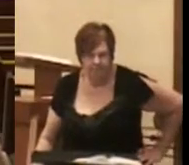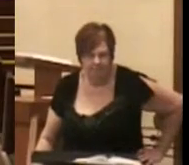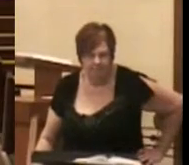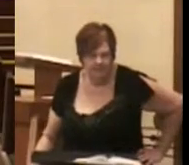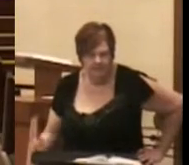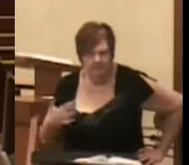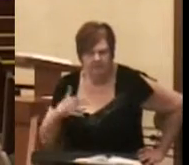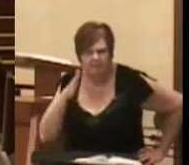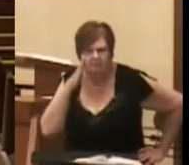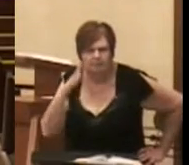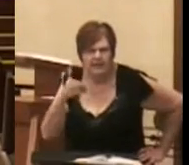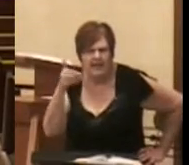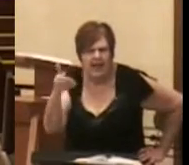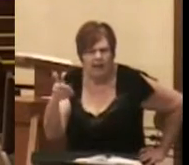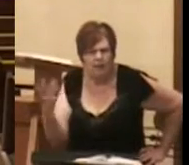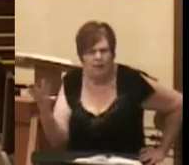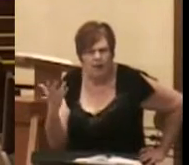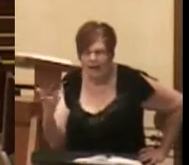What's coming up next?